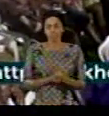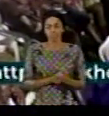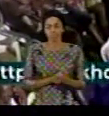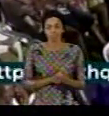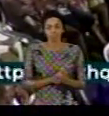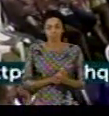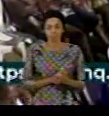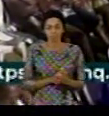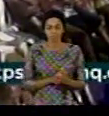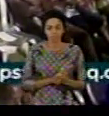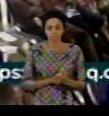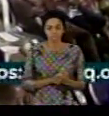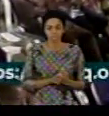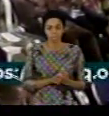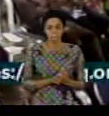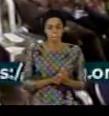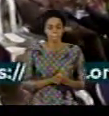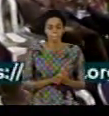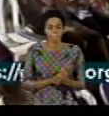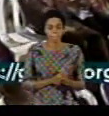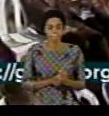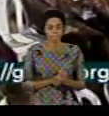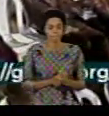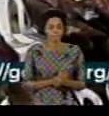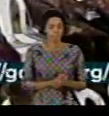why that is coming on